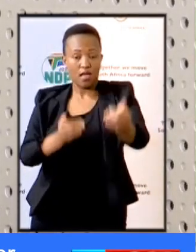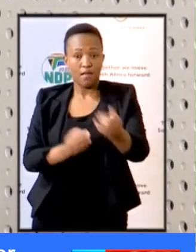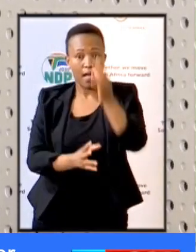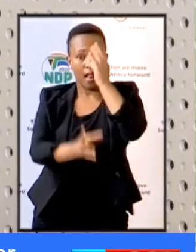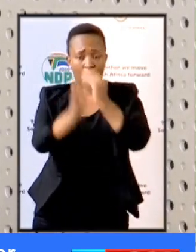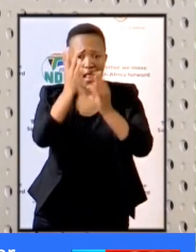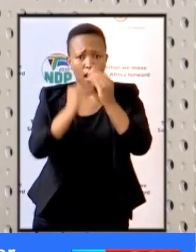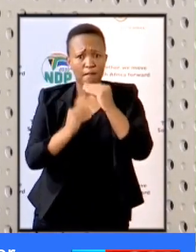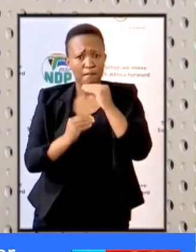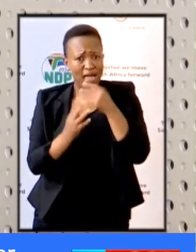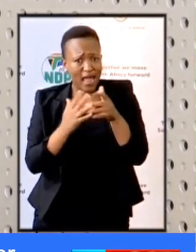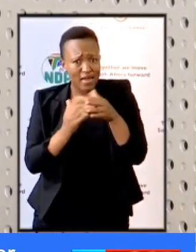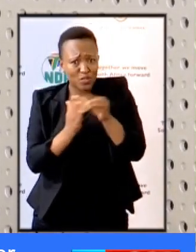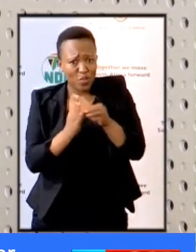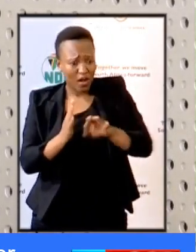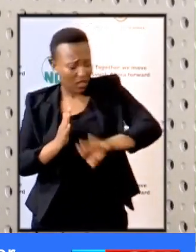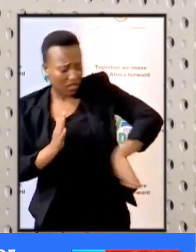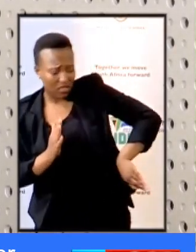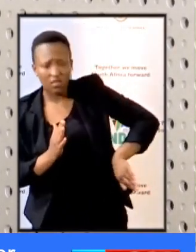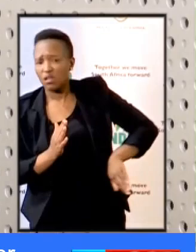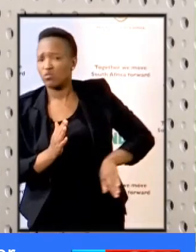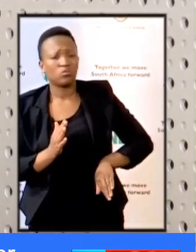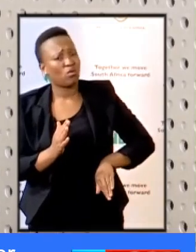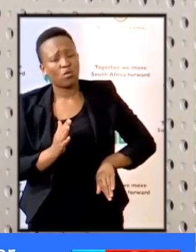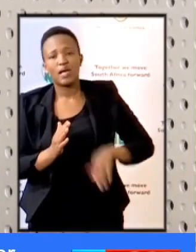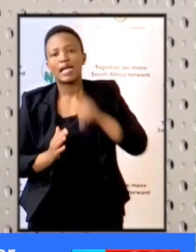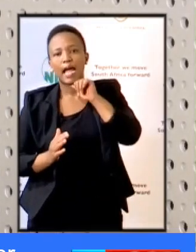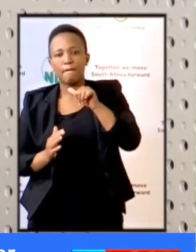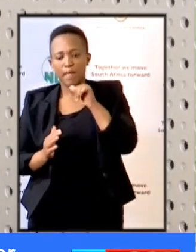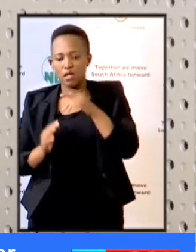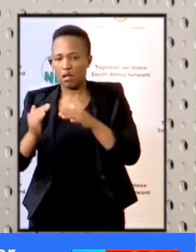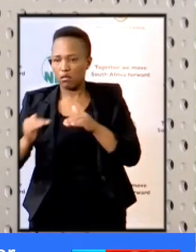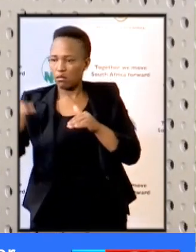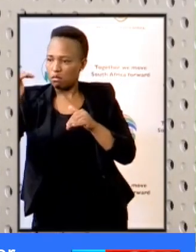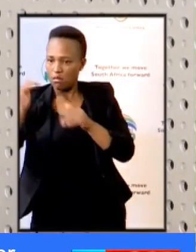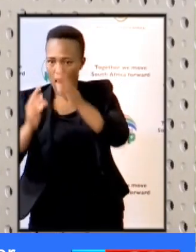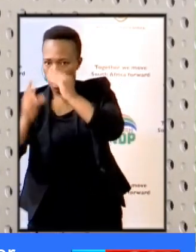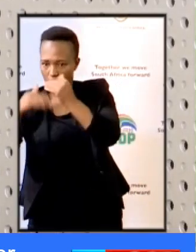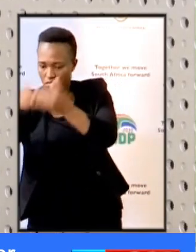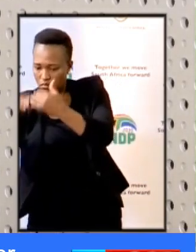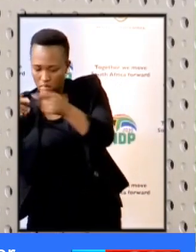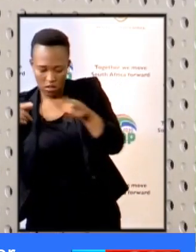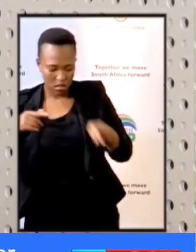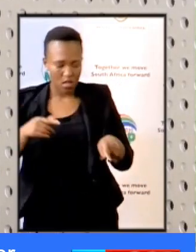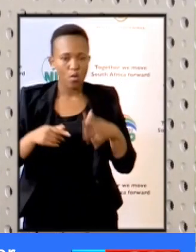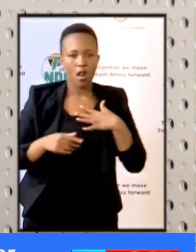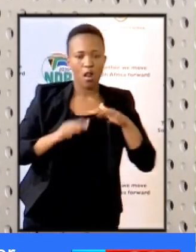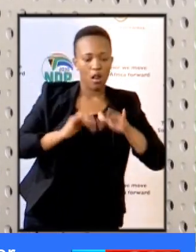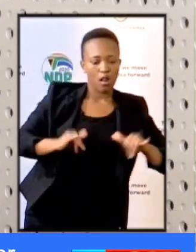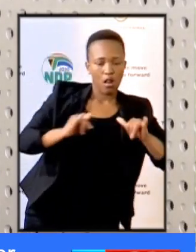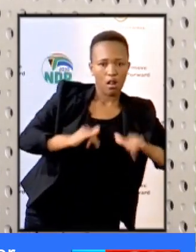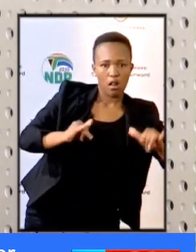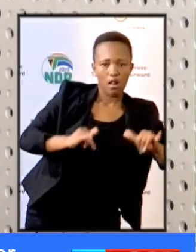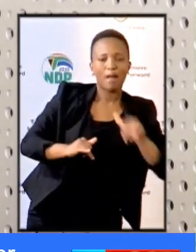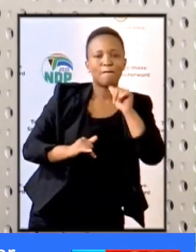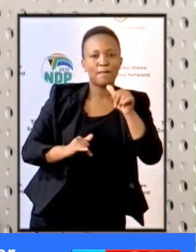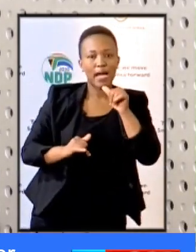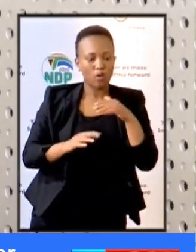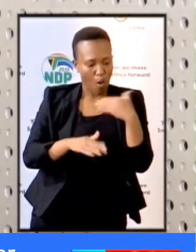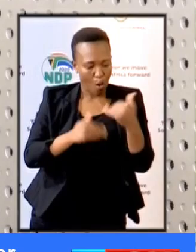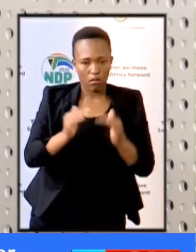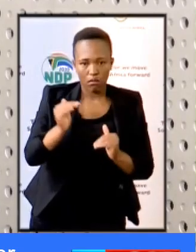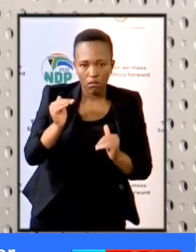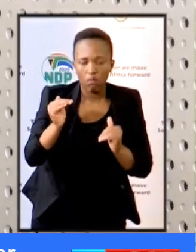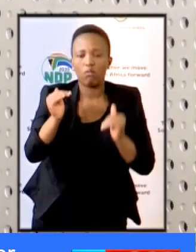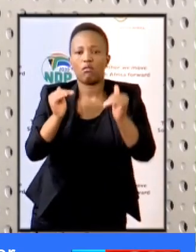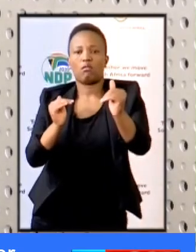left behind, even if some may not start at the same time. We debated and agonized over this and said, no, let's